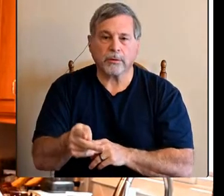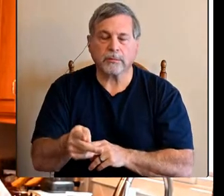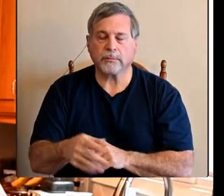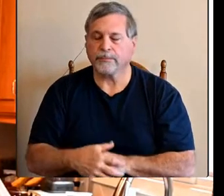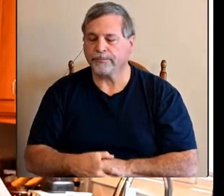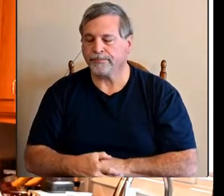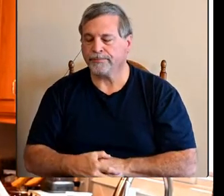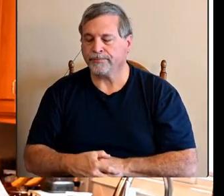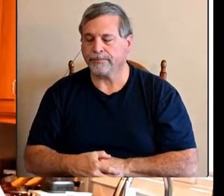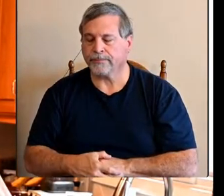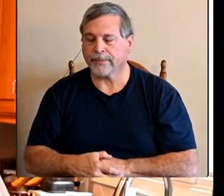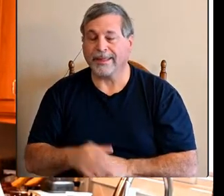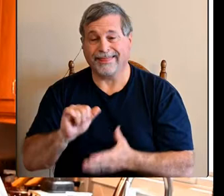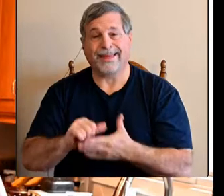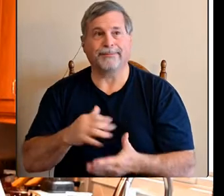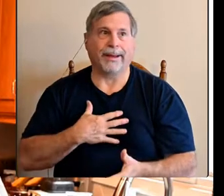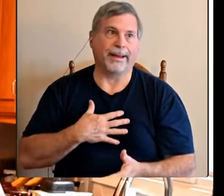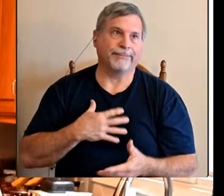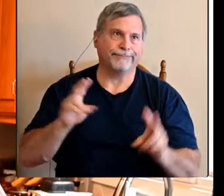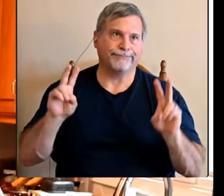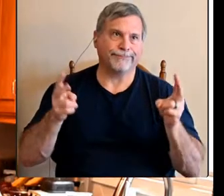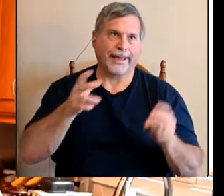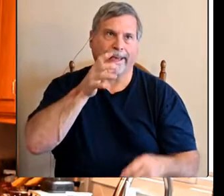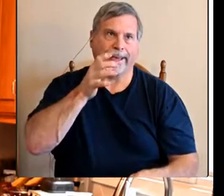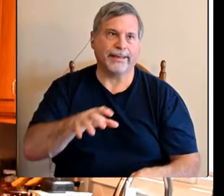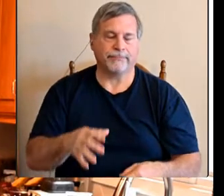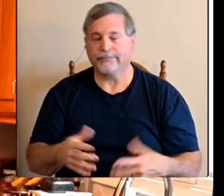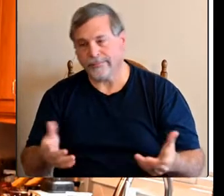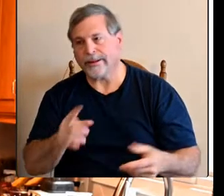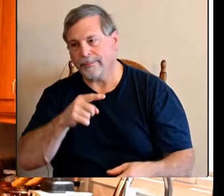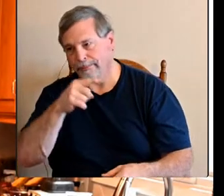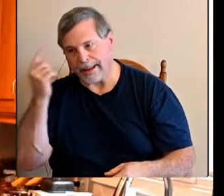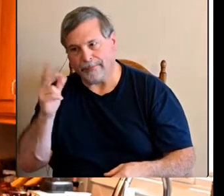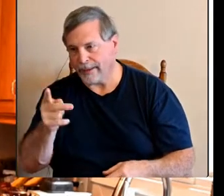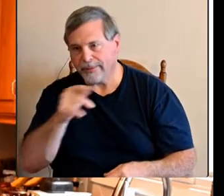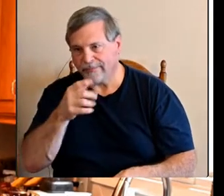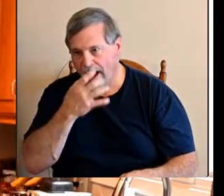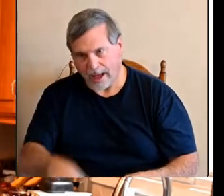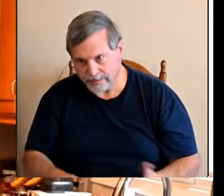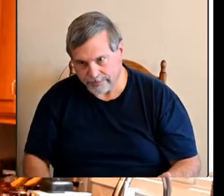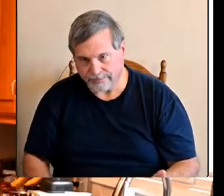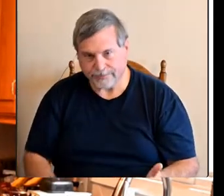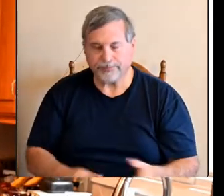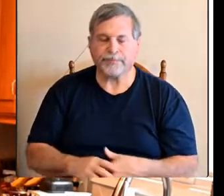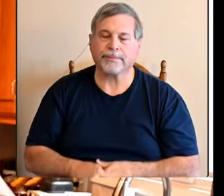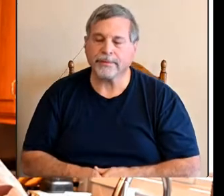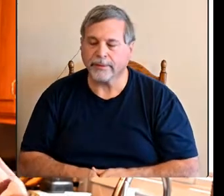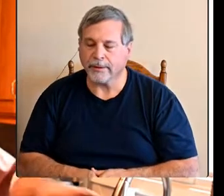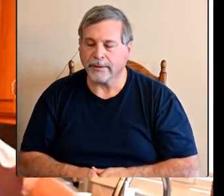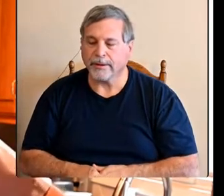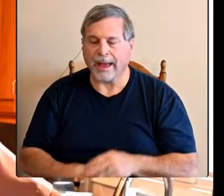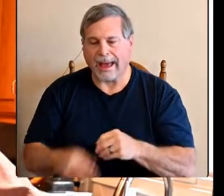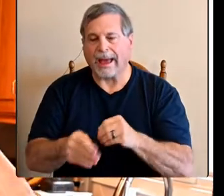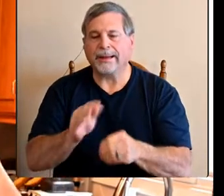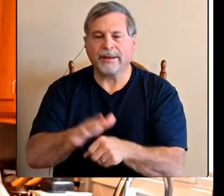this is my heat that's a black pepper is not really very hot but I put